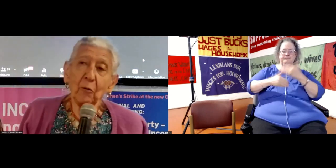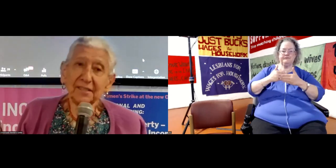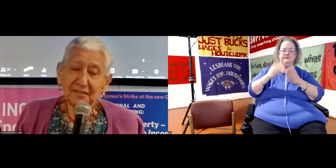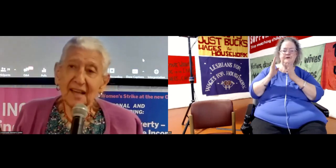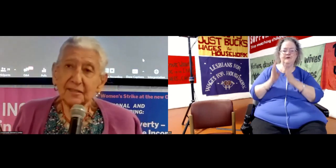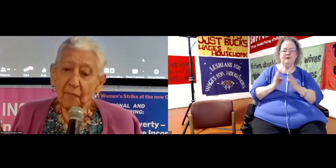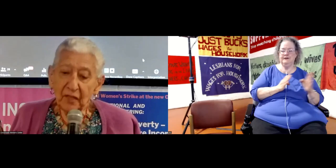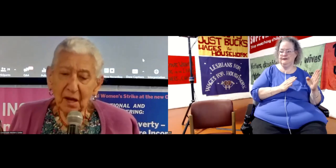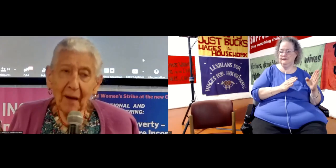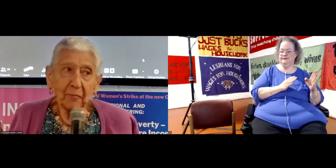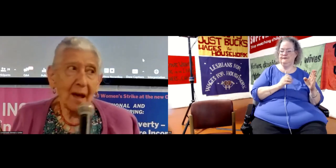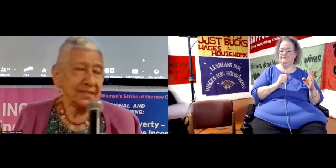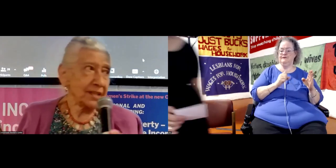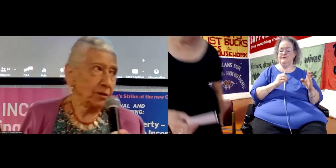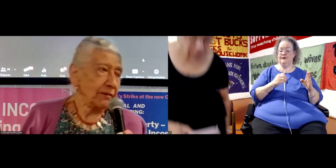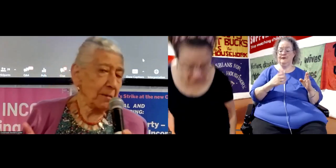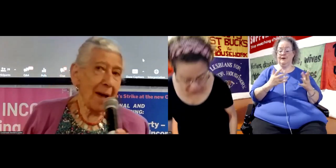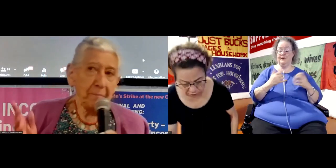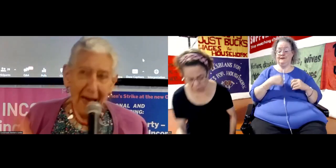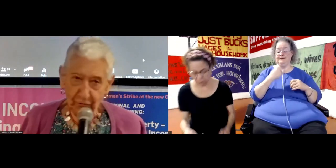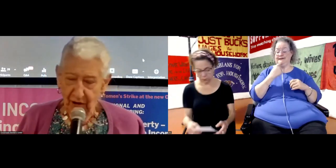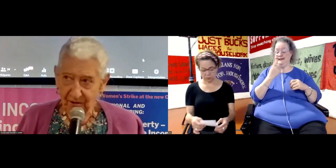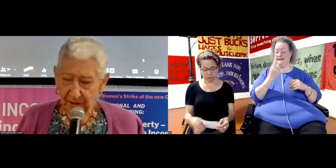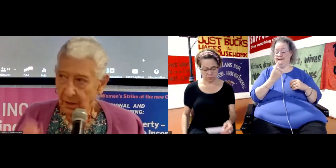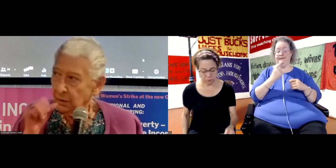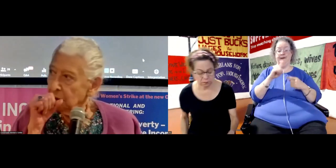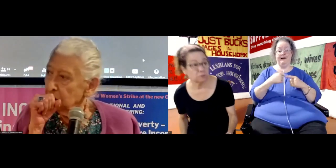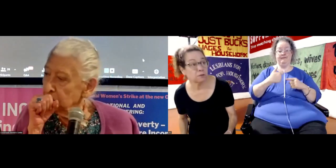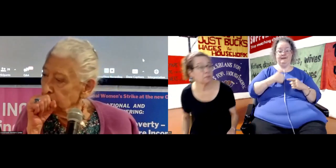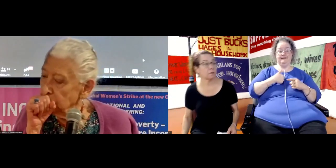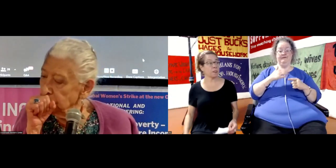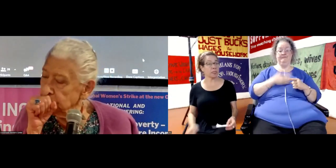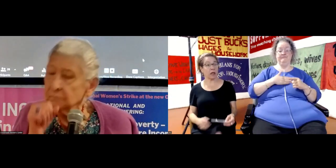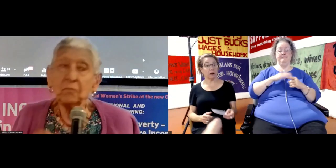Now, I want to say something about myself and my background.